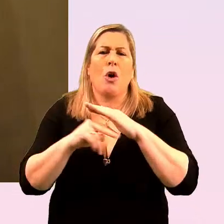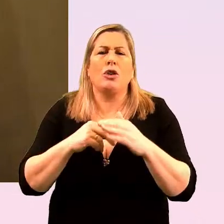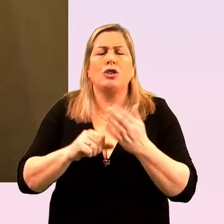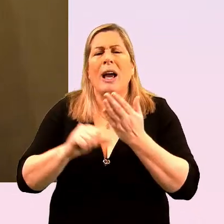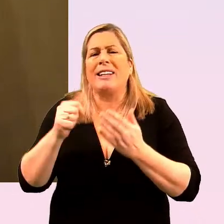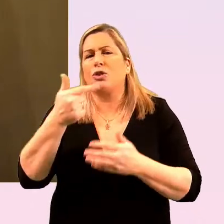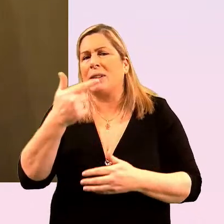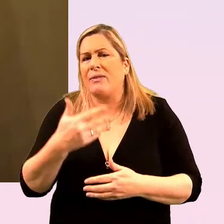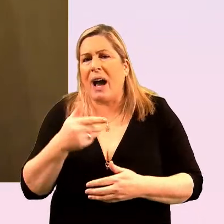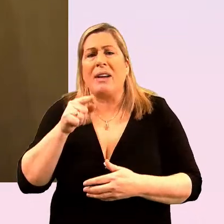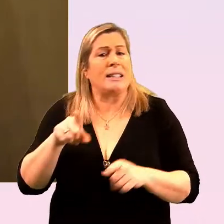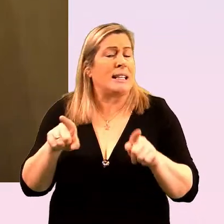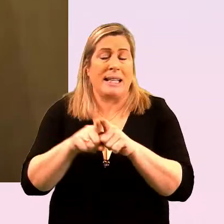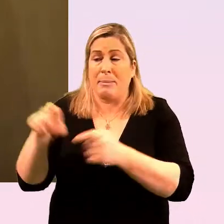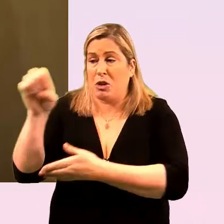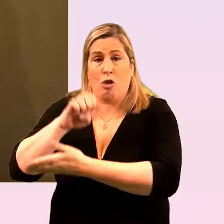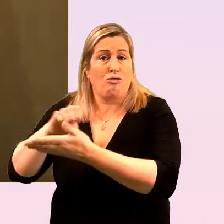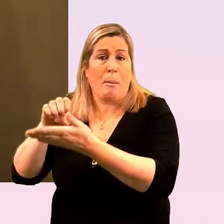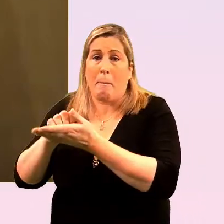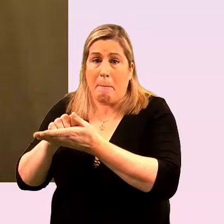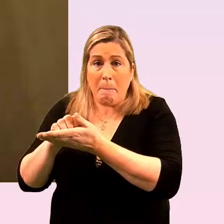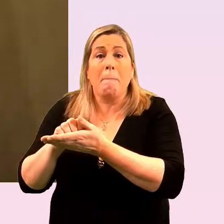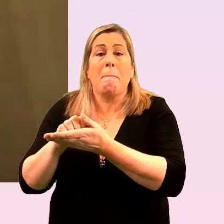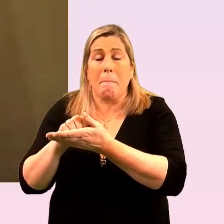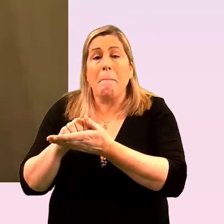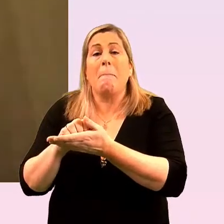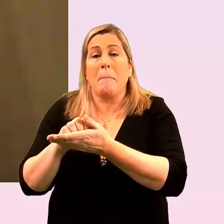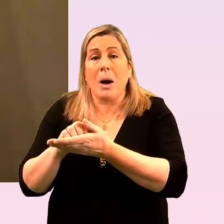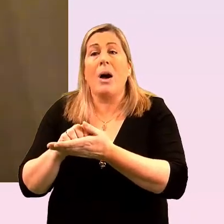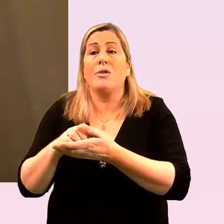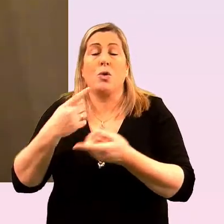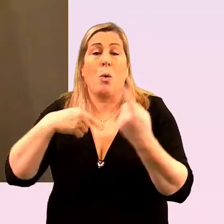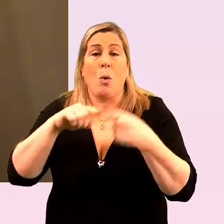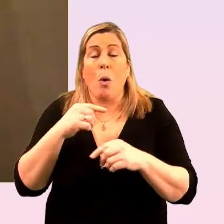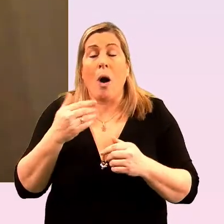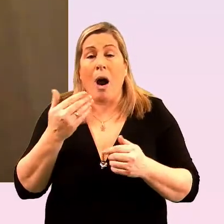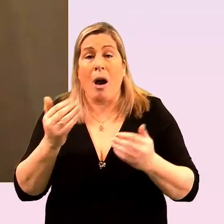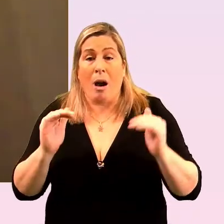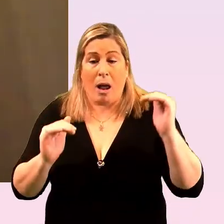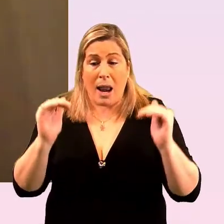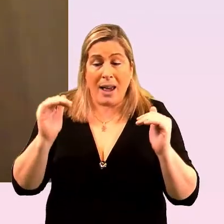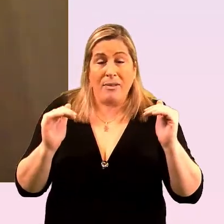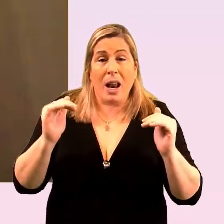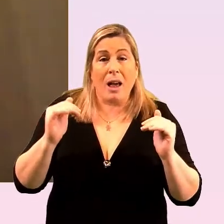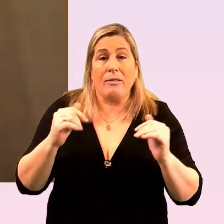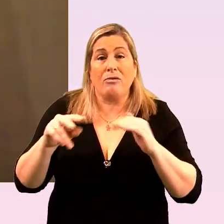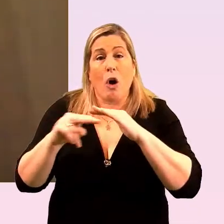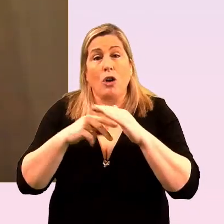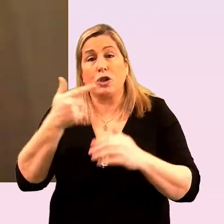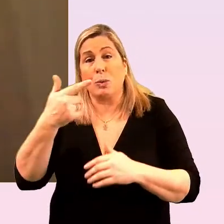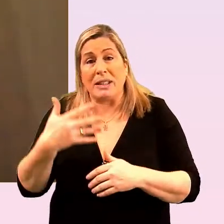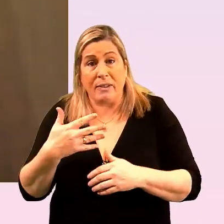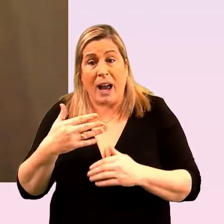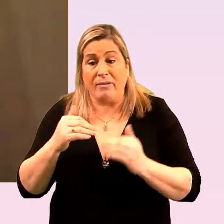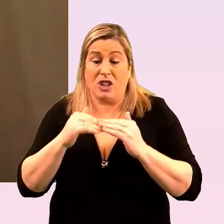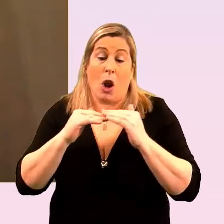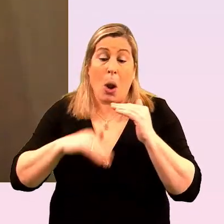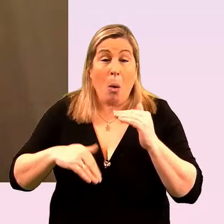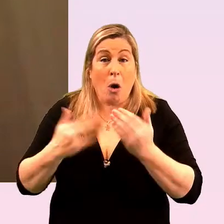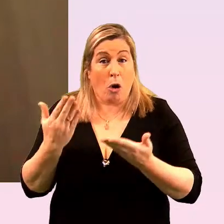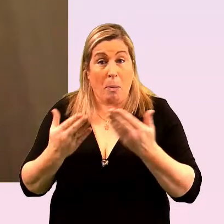that is the same across Europe. So actually our level of under 25 unemployment is actually lower than in some other